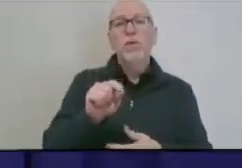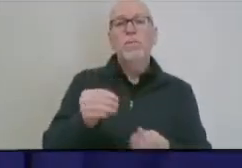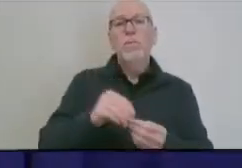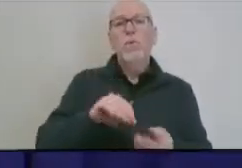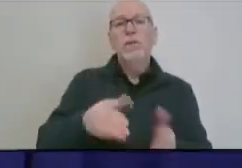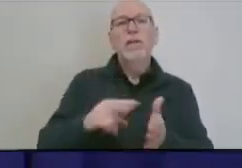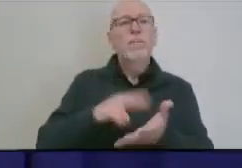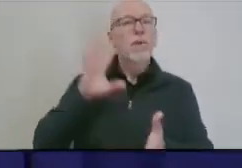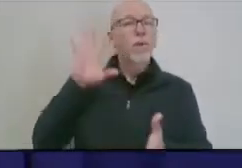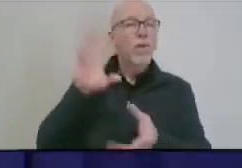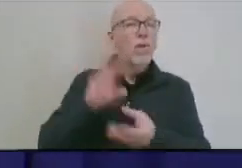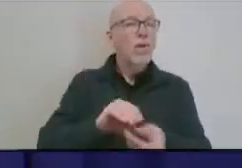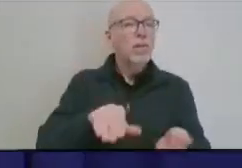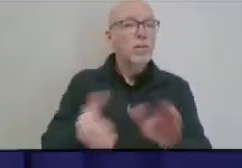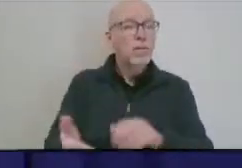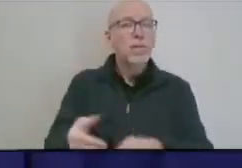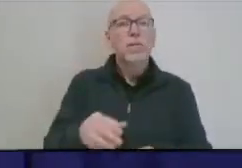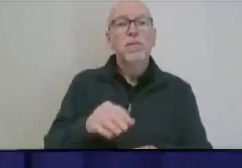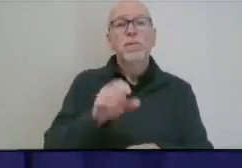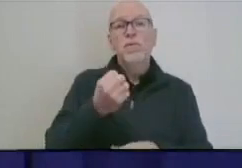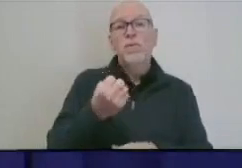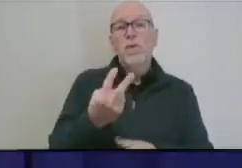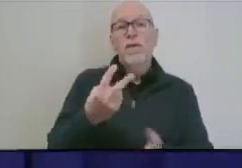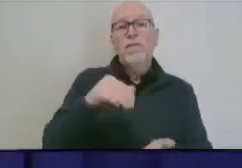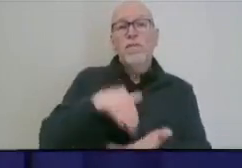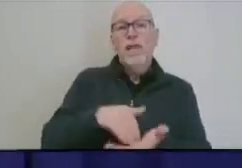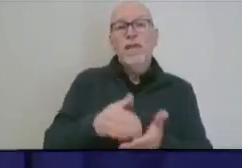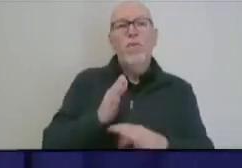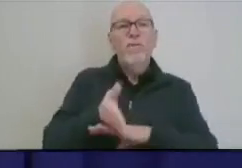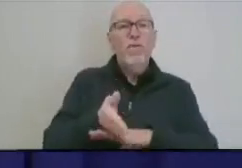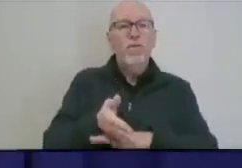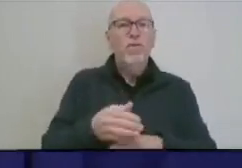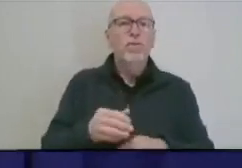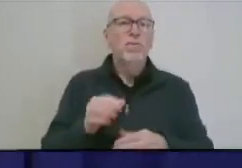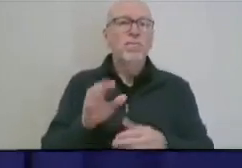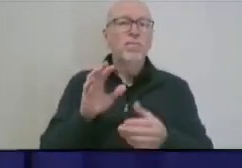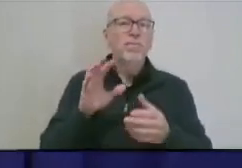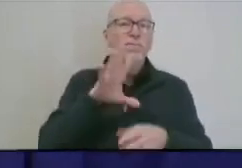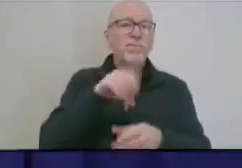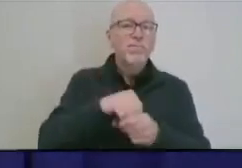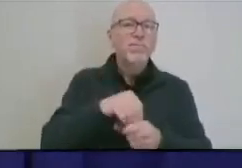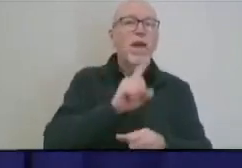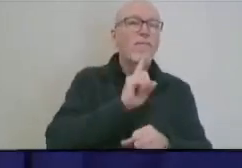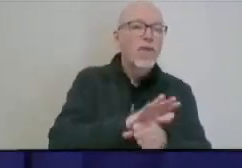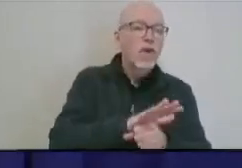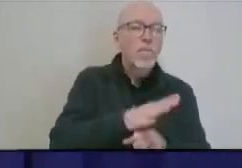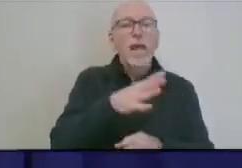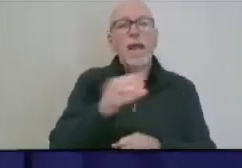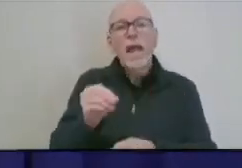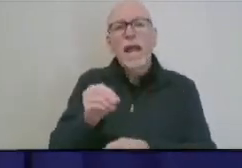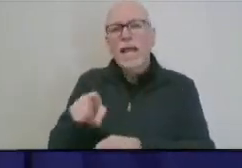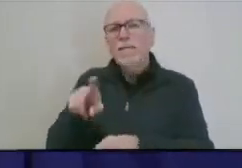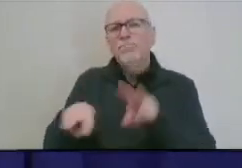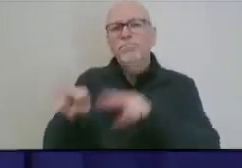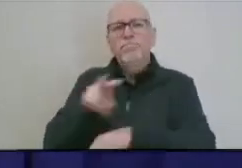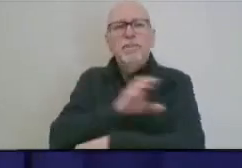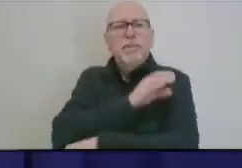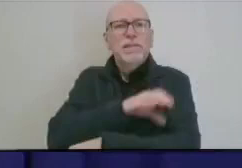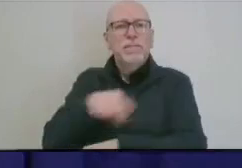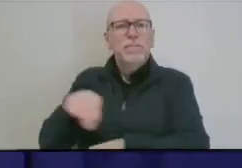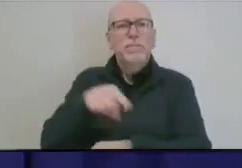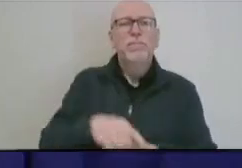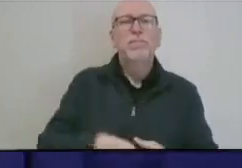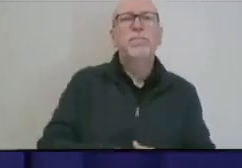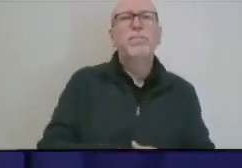our total lives lost to more than 12,000 when you include both confirmed and clinically diagnosed deaths.